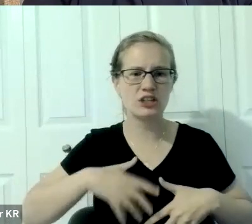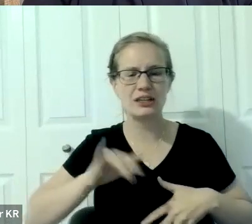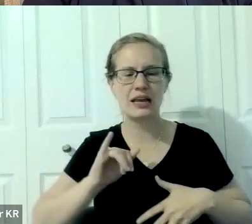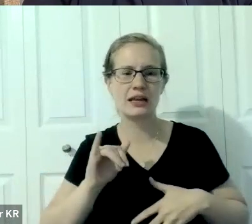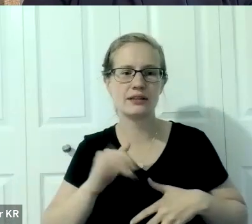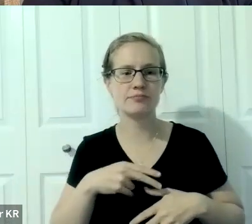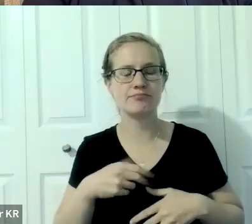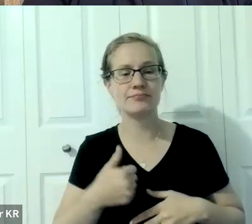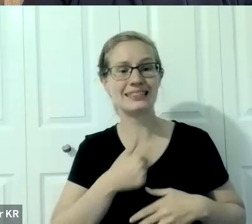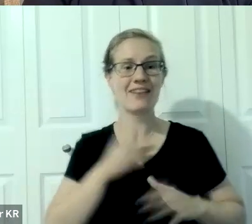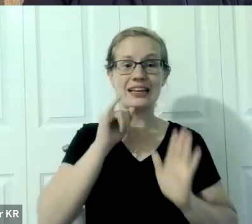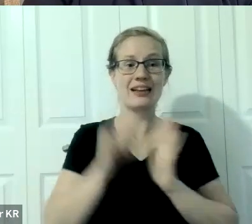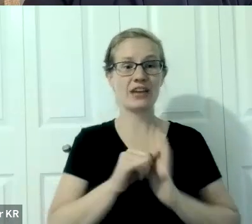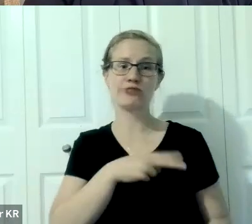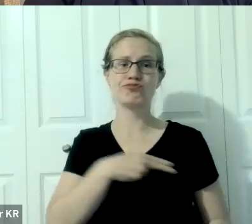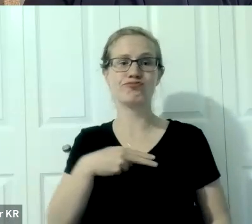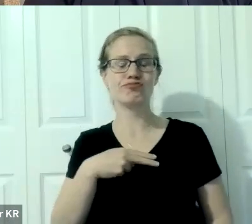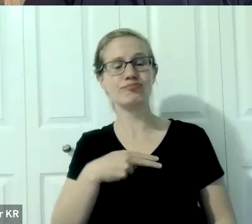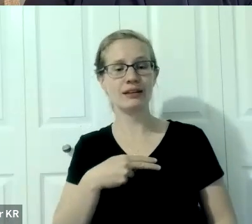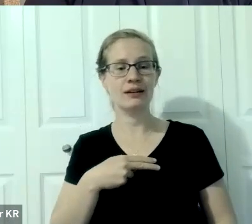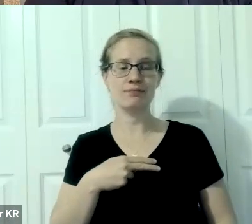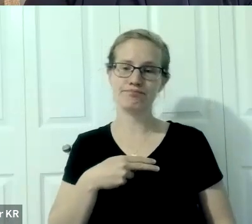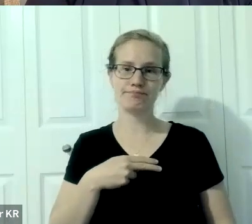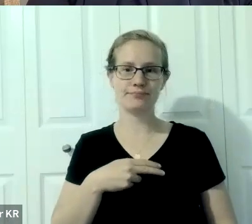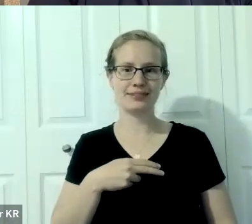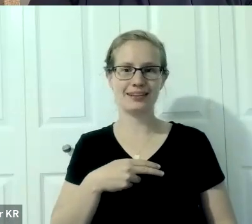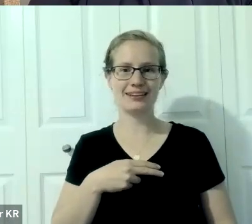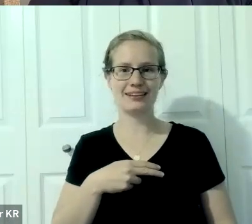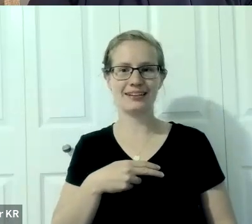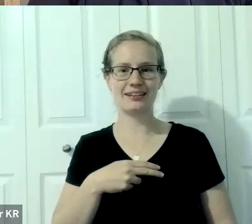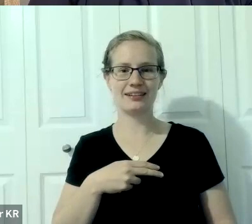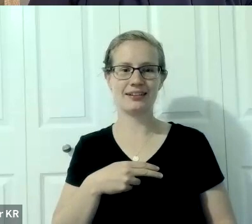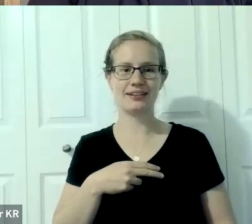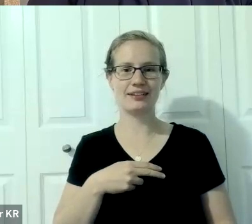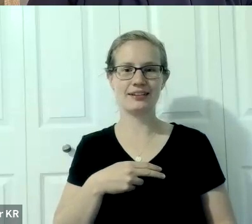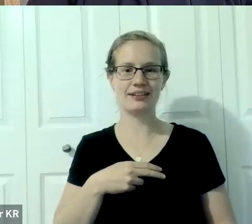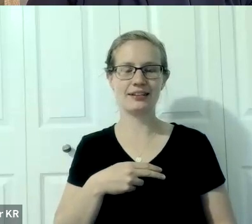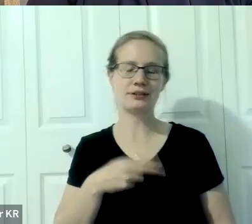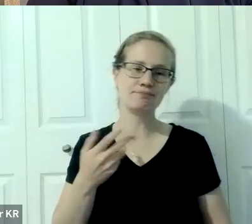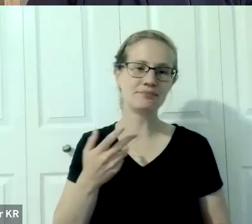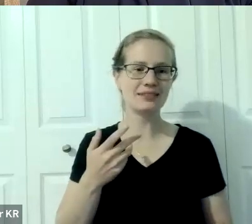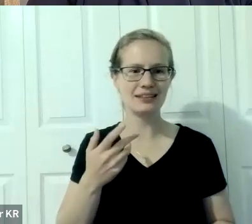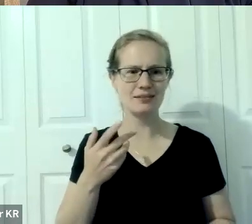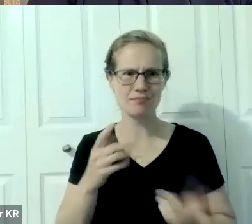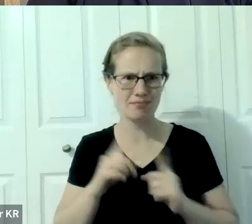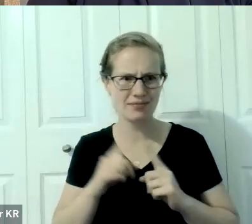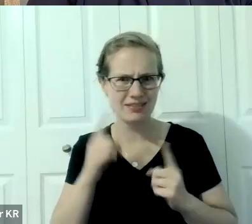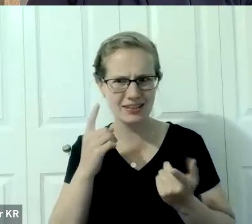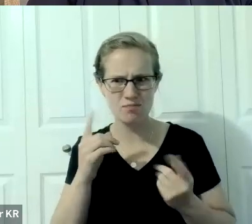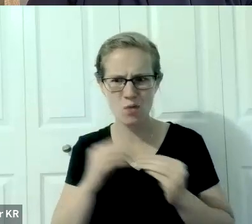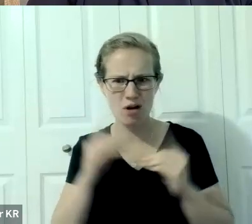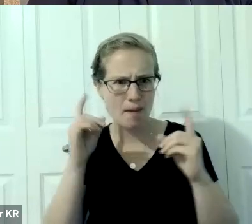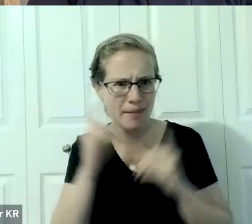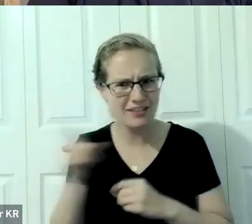self-identification. They identify, you know, as the illness. And it seems more complex than this, but have you seen this?